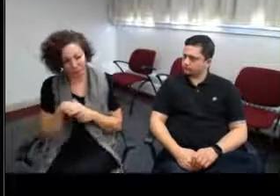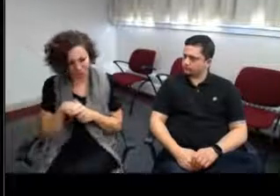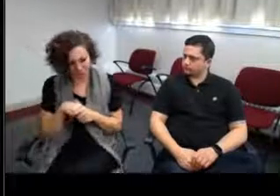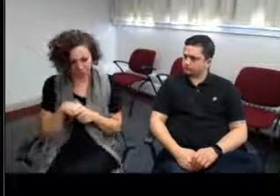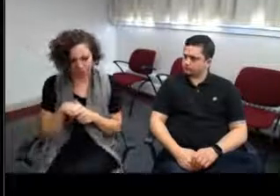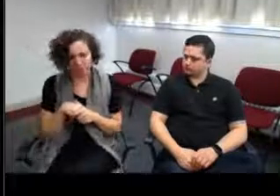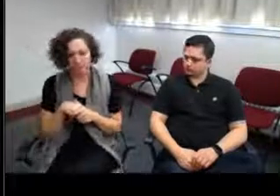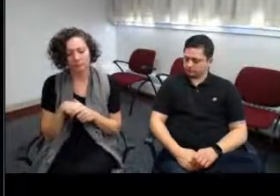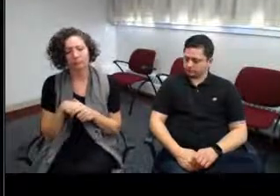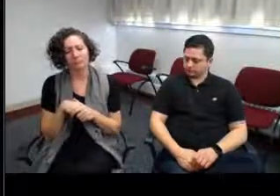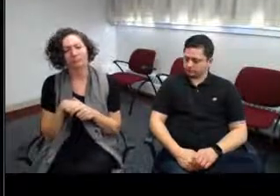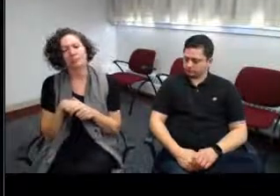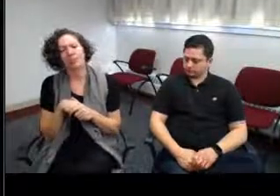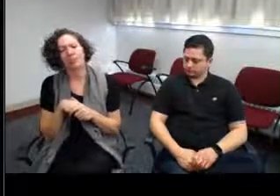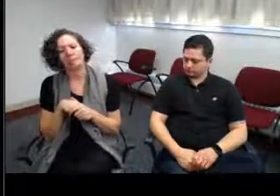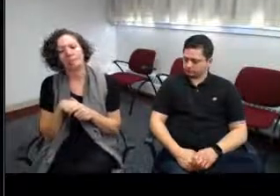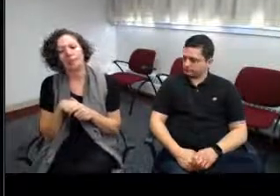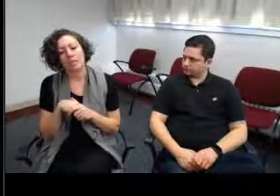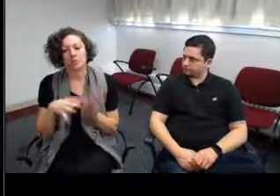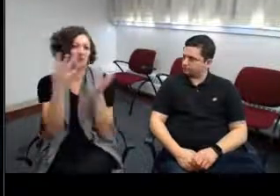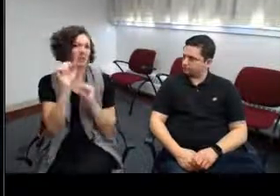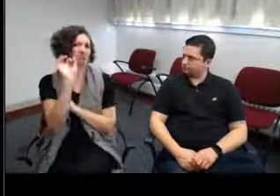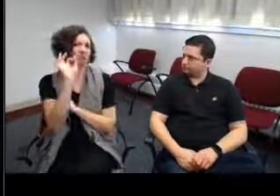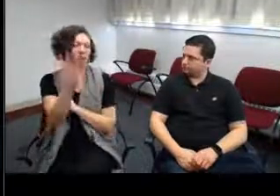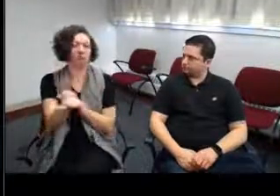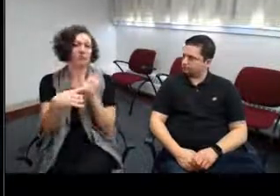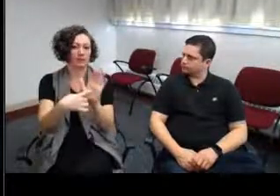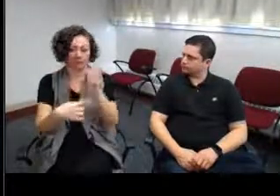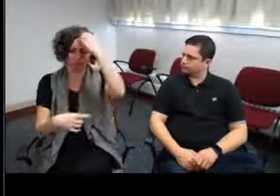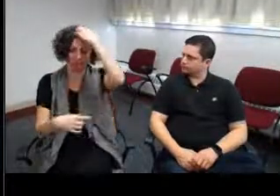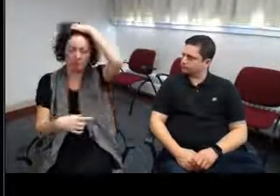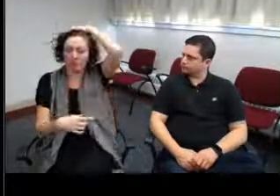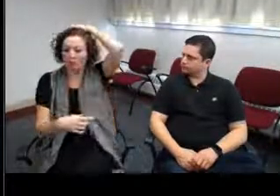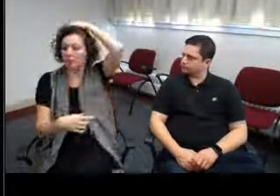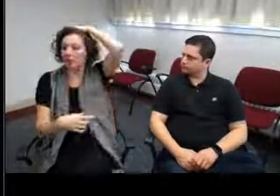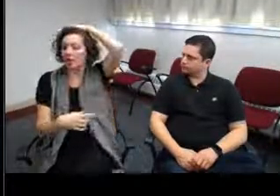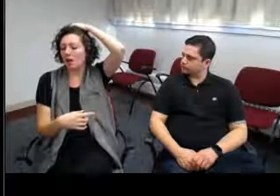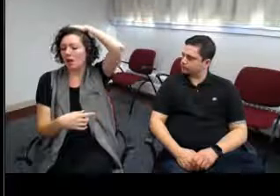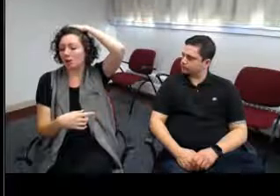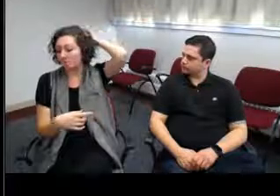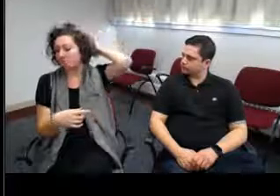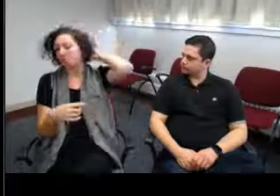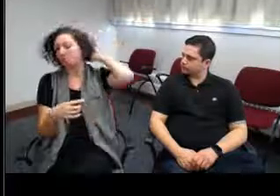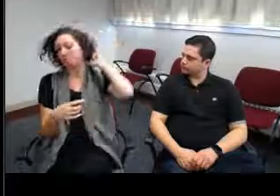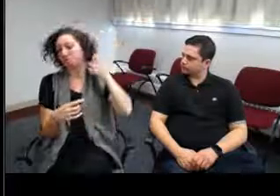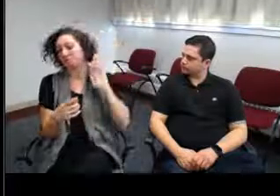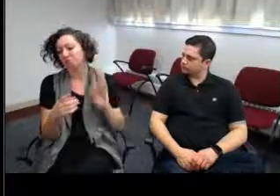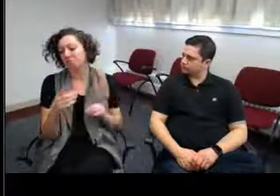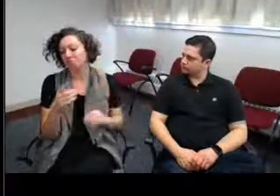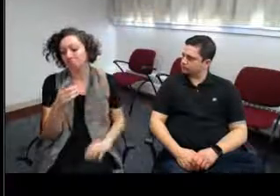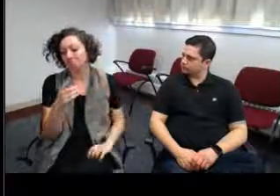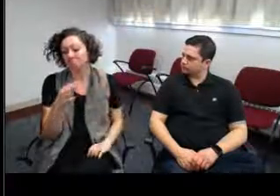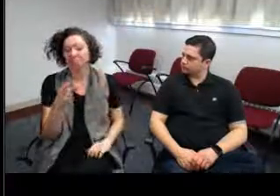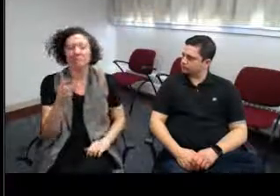gaps for these deaf clients, just because they haven't been explicitly exposed to it.